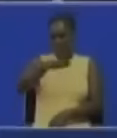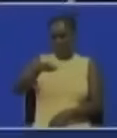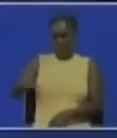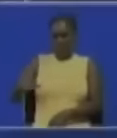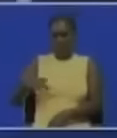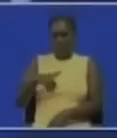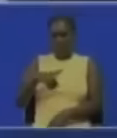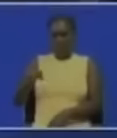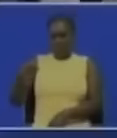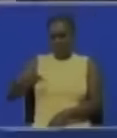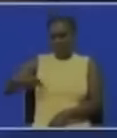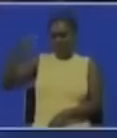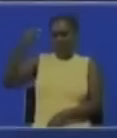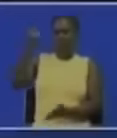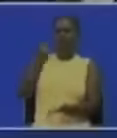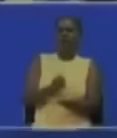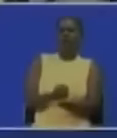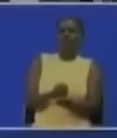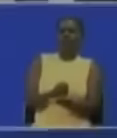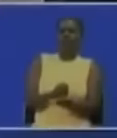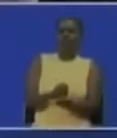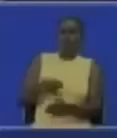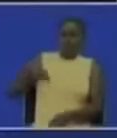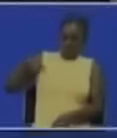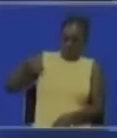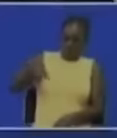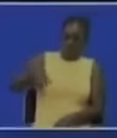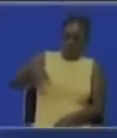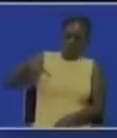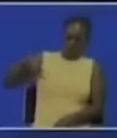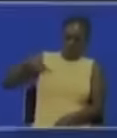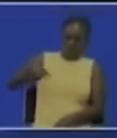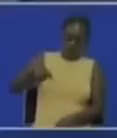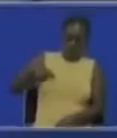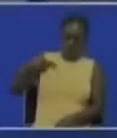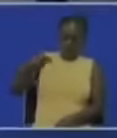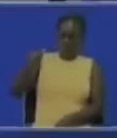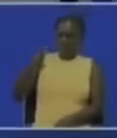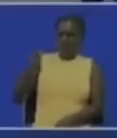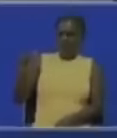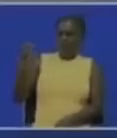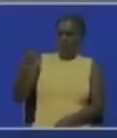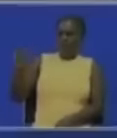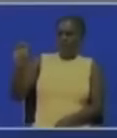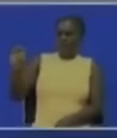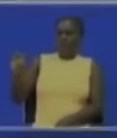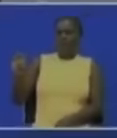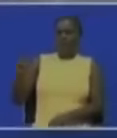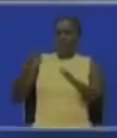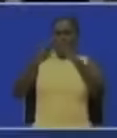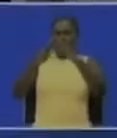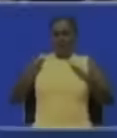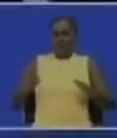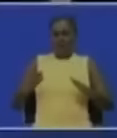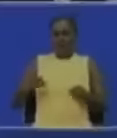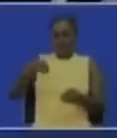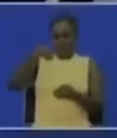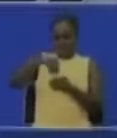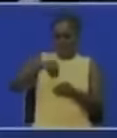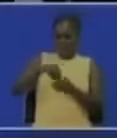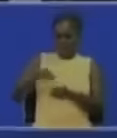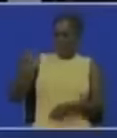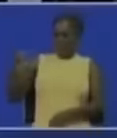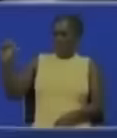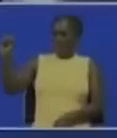grievances to a higher office. They trekked from City Hall through to Harambee House, which houses the office of Interior Cabinet Secretary